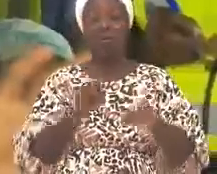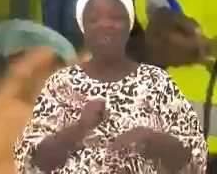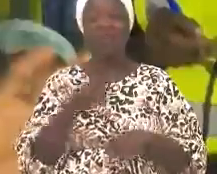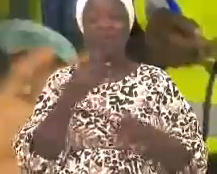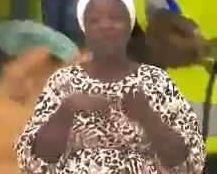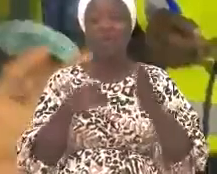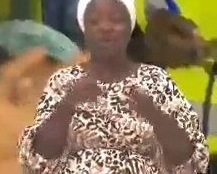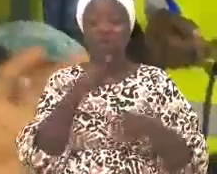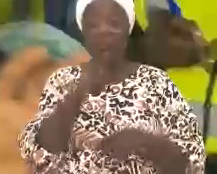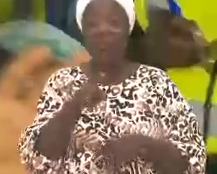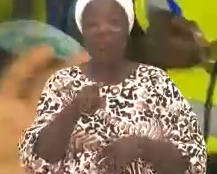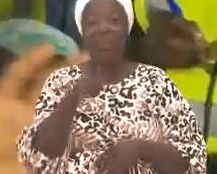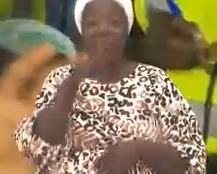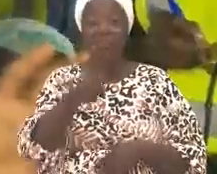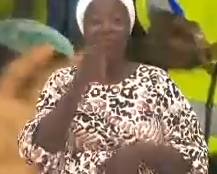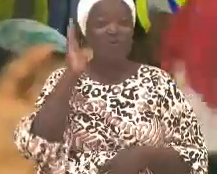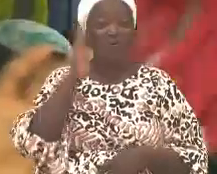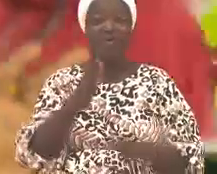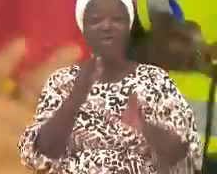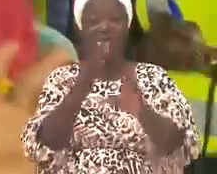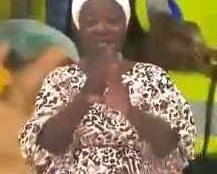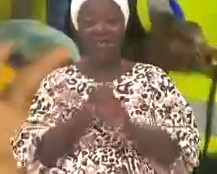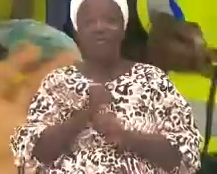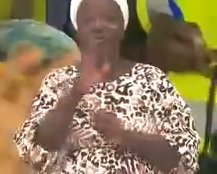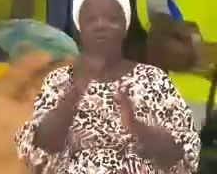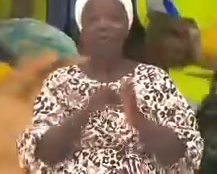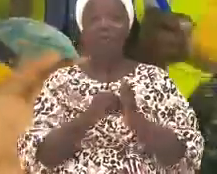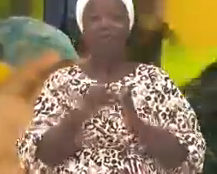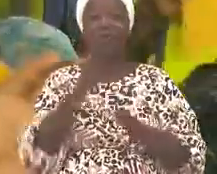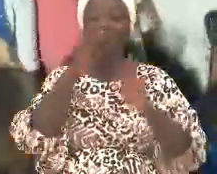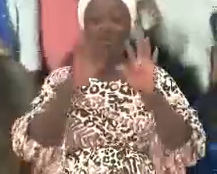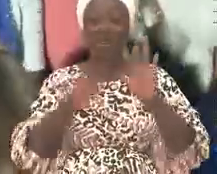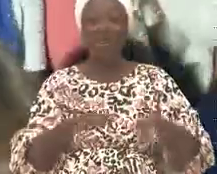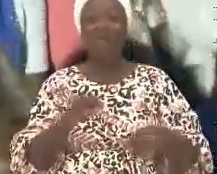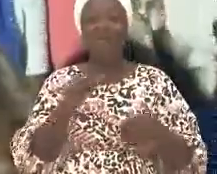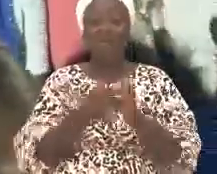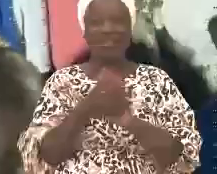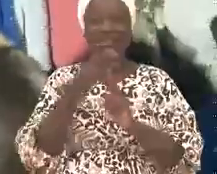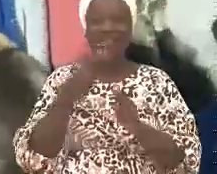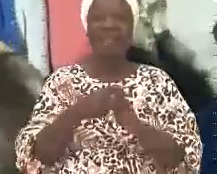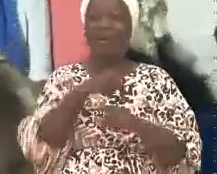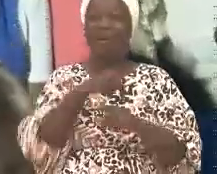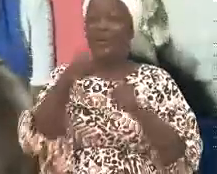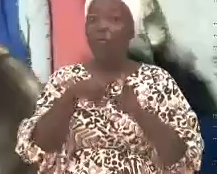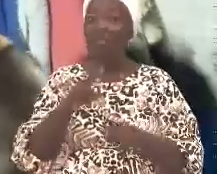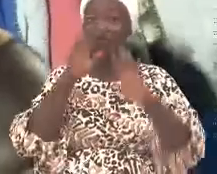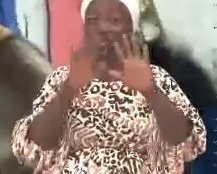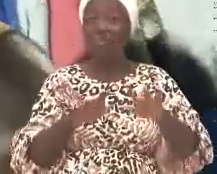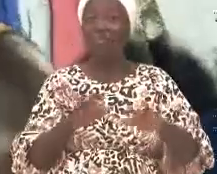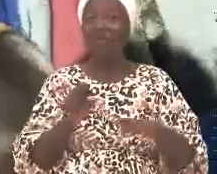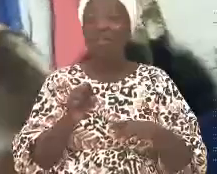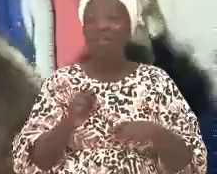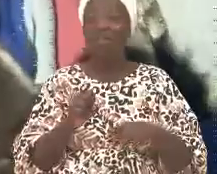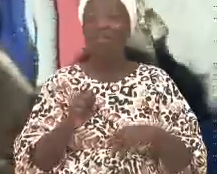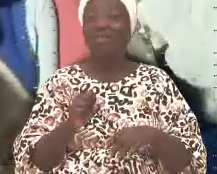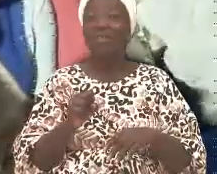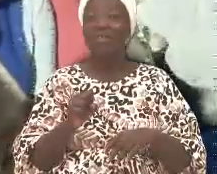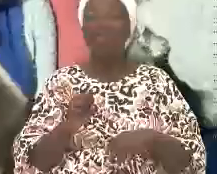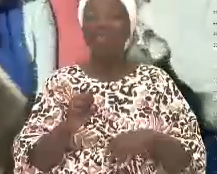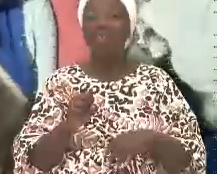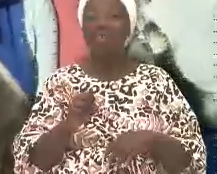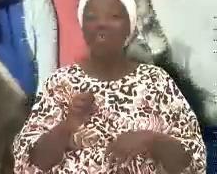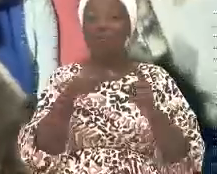You will receive your showers. When it showers, every part of your body is